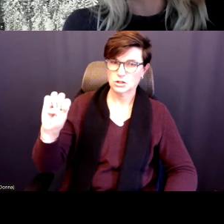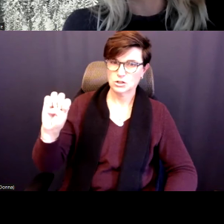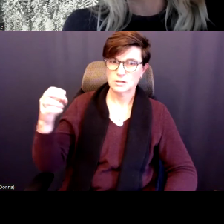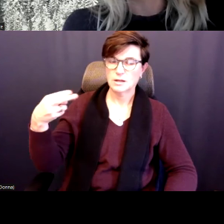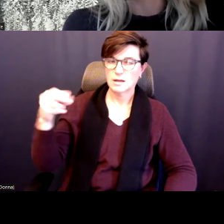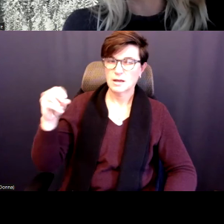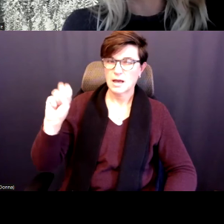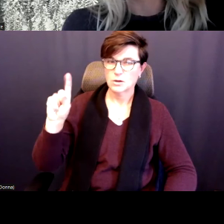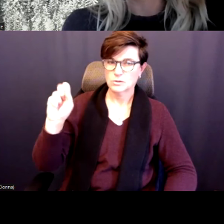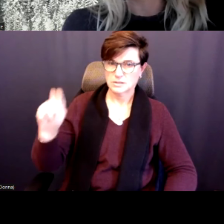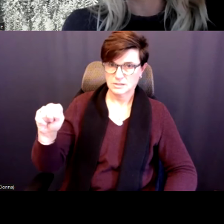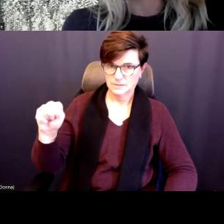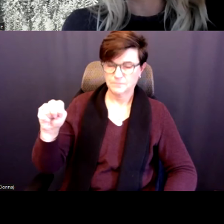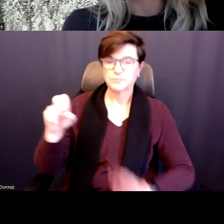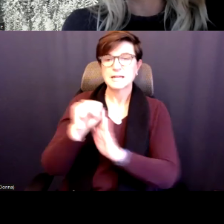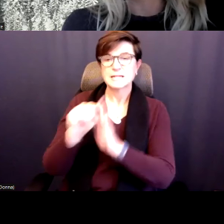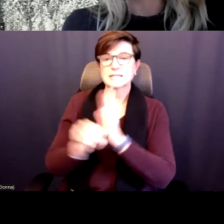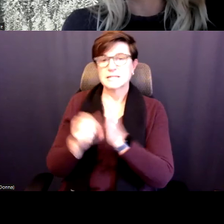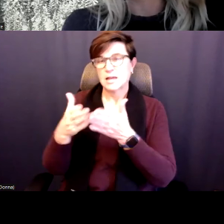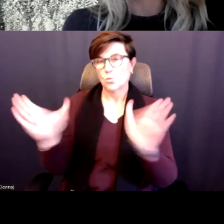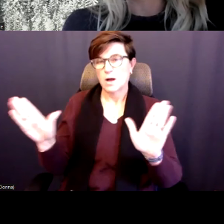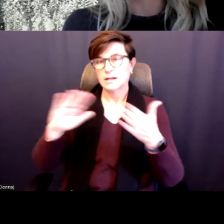PFILC, Statewide Community Organizing.